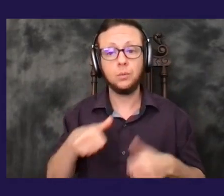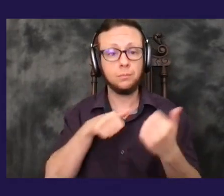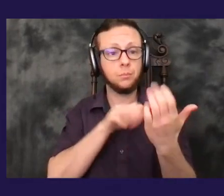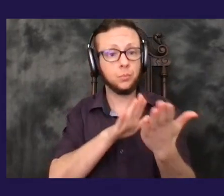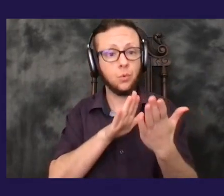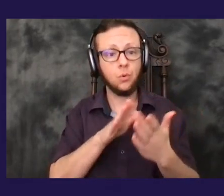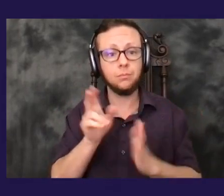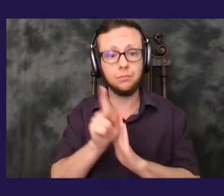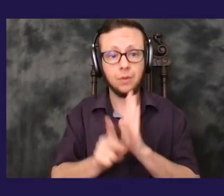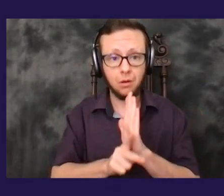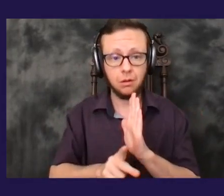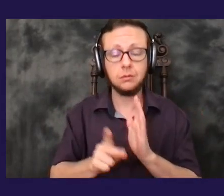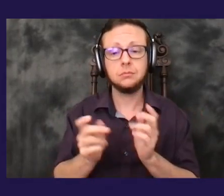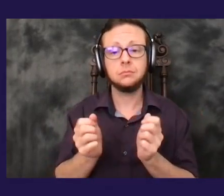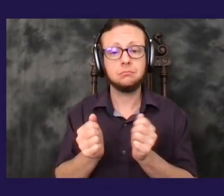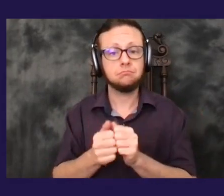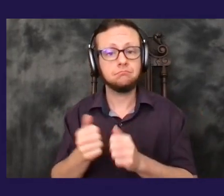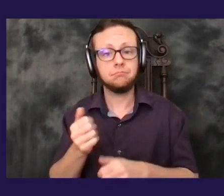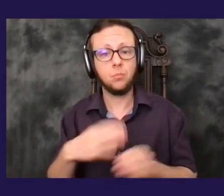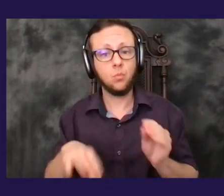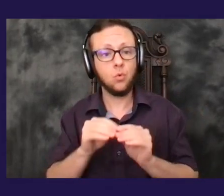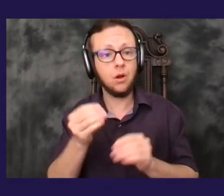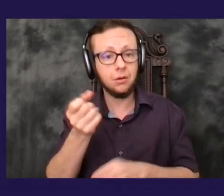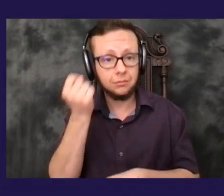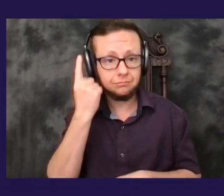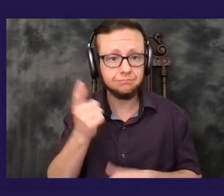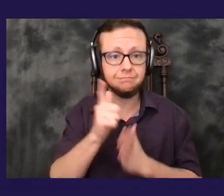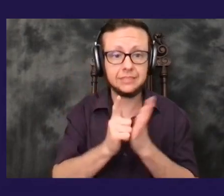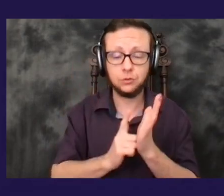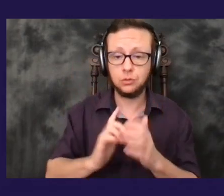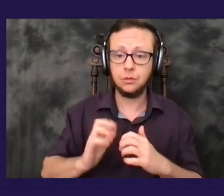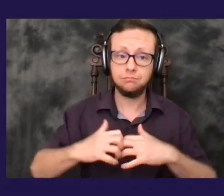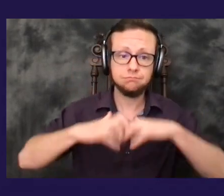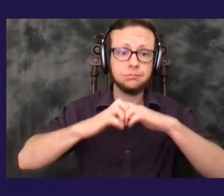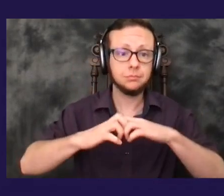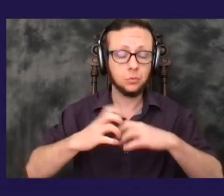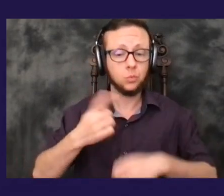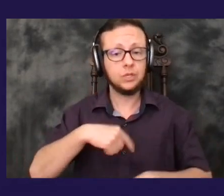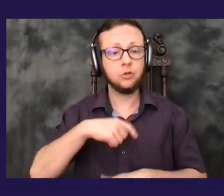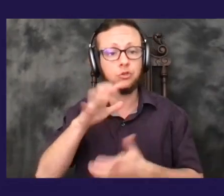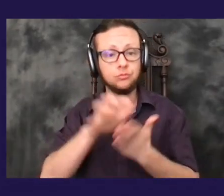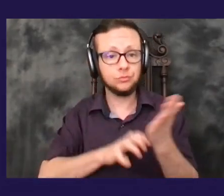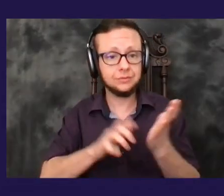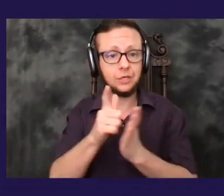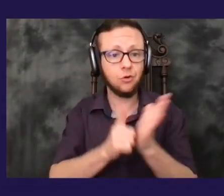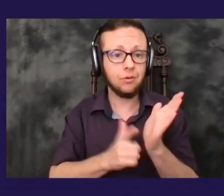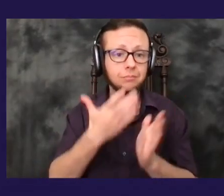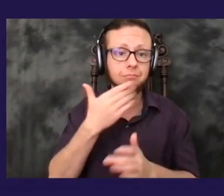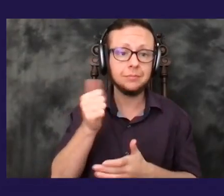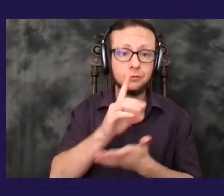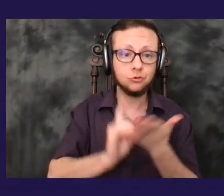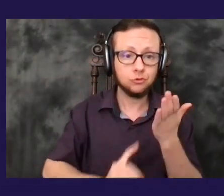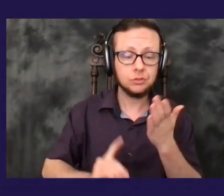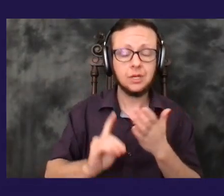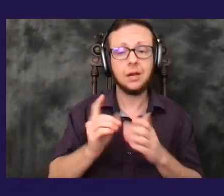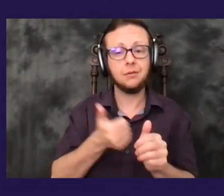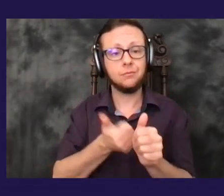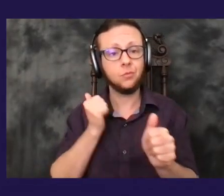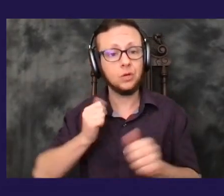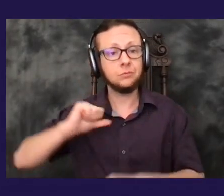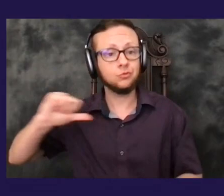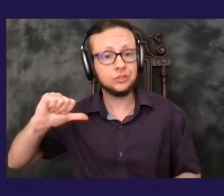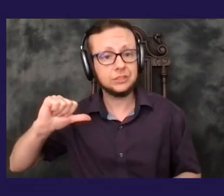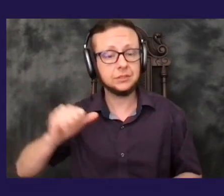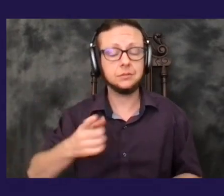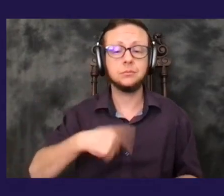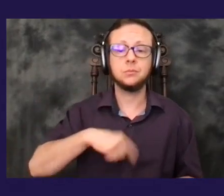greater understanding of the challenges of legal implementation. We could draft laws that are better designed to avoid resistance. We could